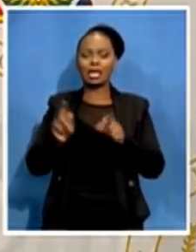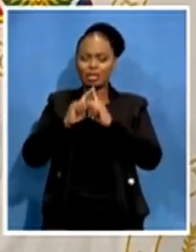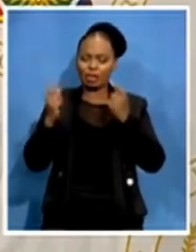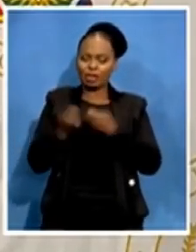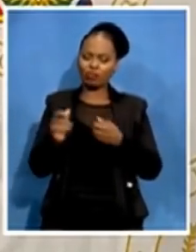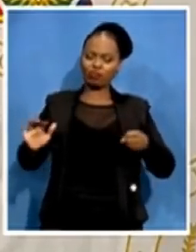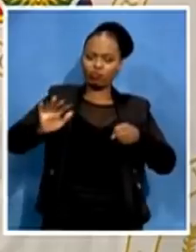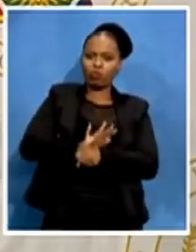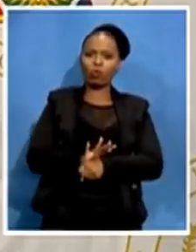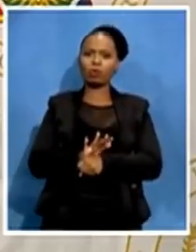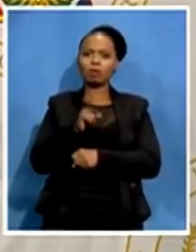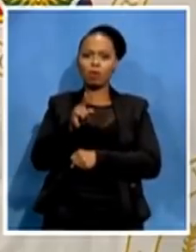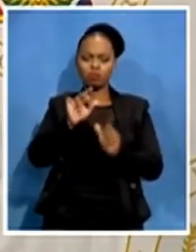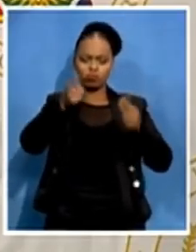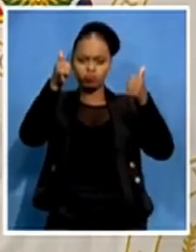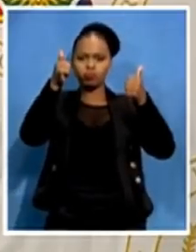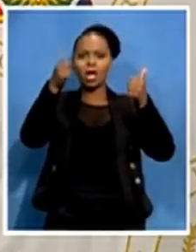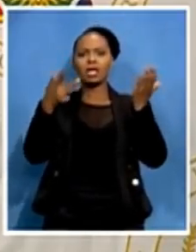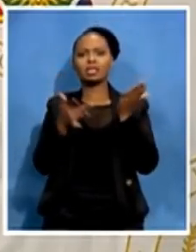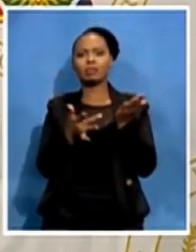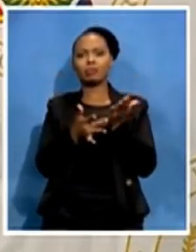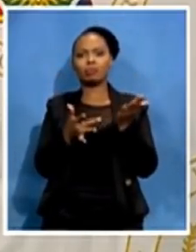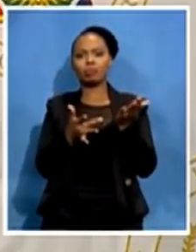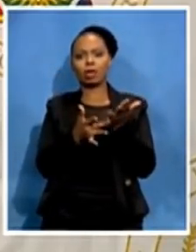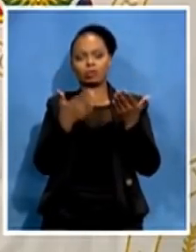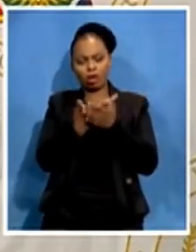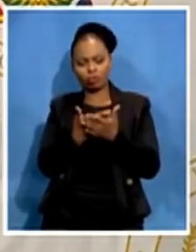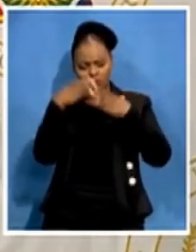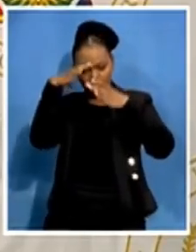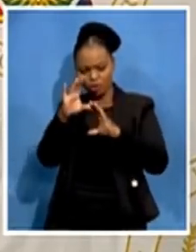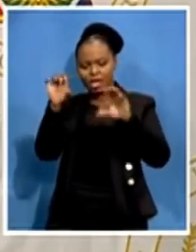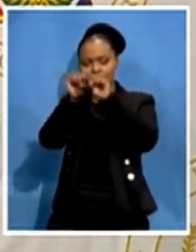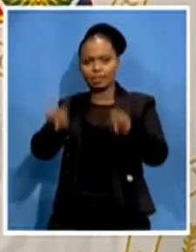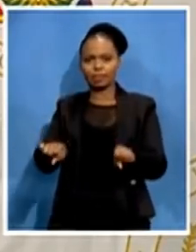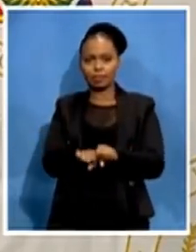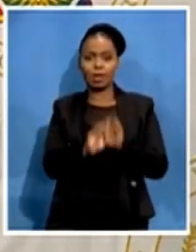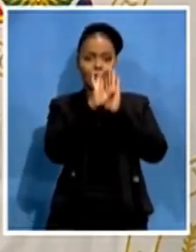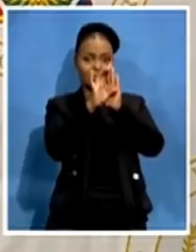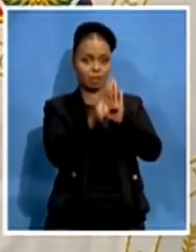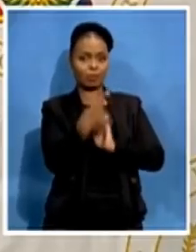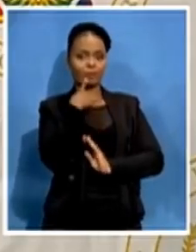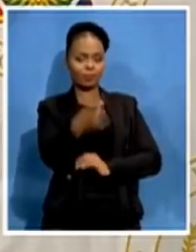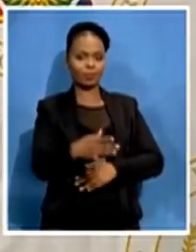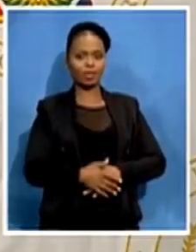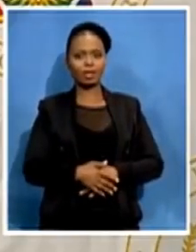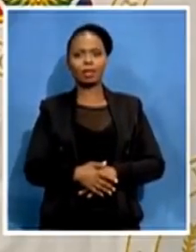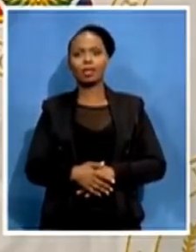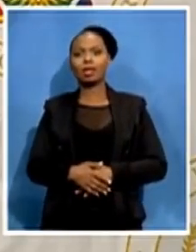system. Just to give you an example, when we visited the Federal District Court in Arizona, in